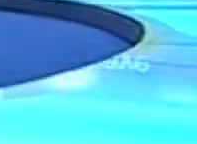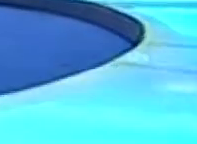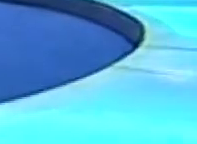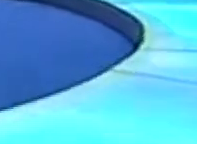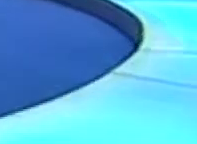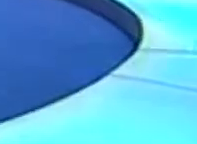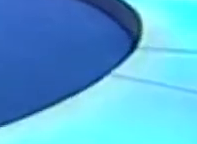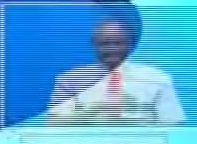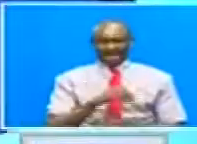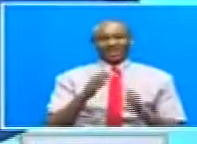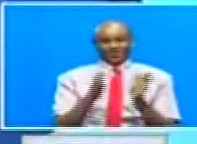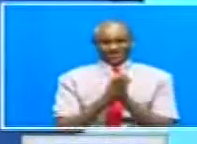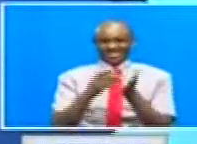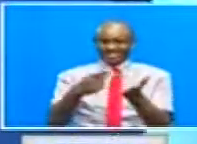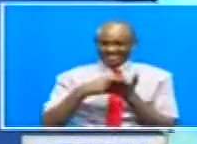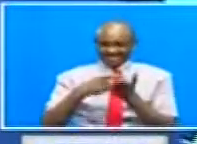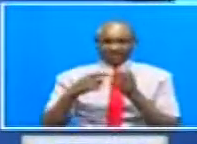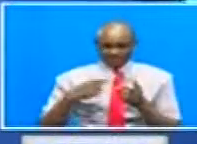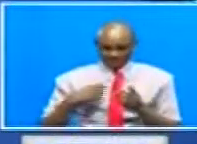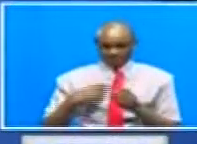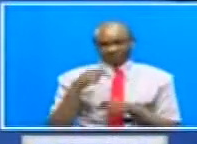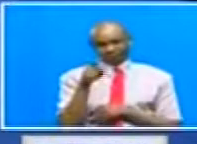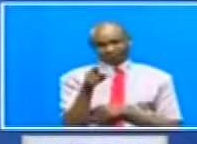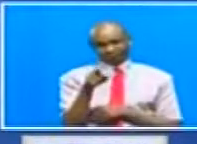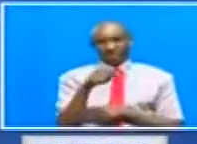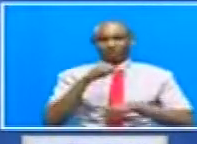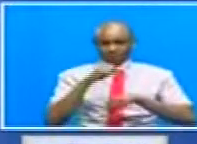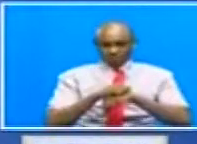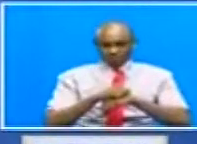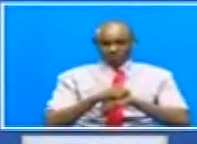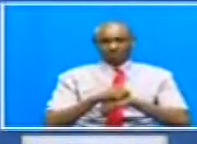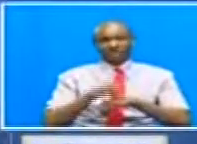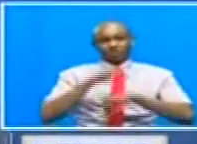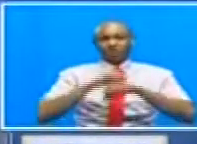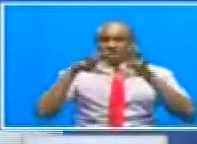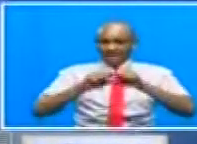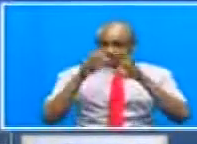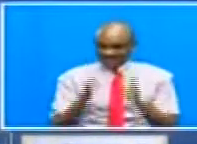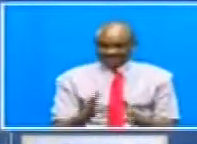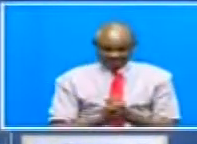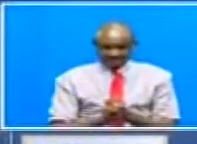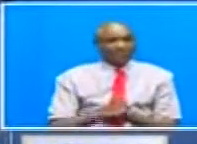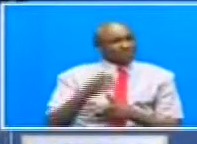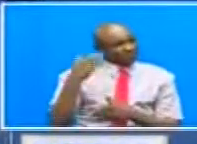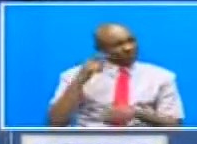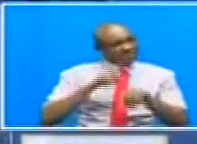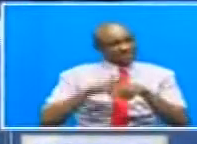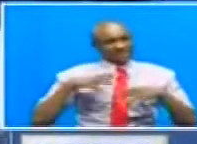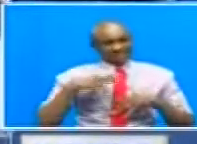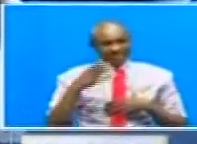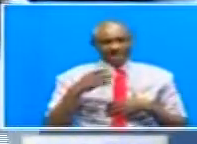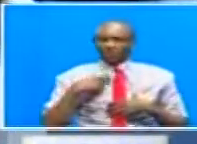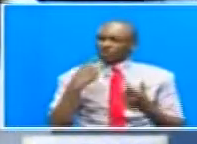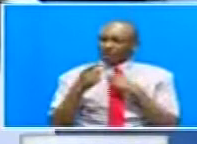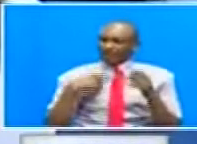And we're back with that discussion on School Grabbers. Remember, the hashtag is School Grabbers. And before the break, we were discussing the